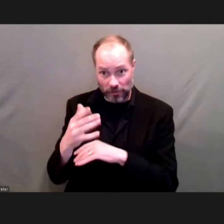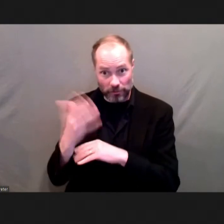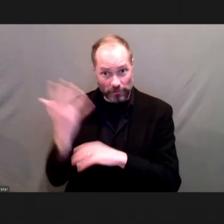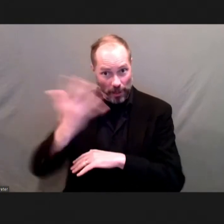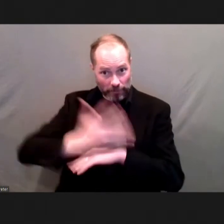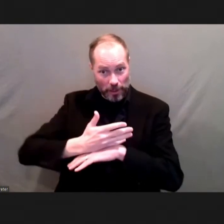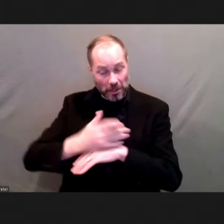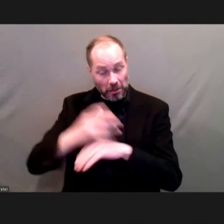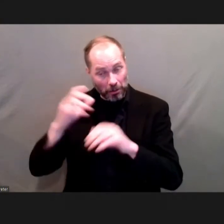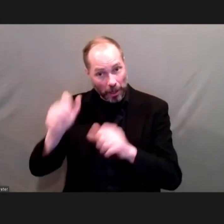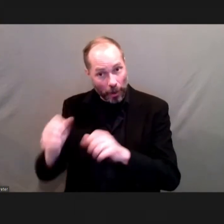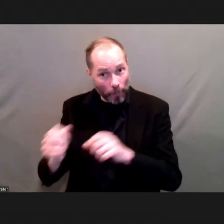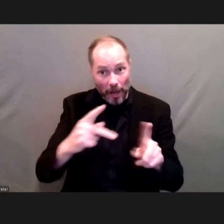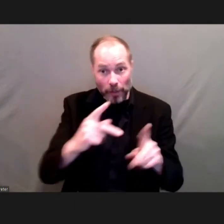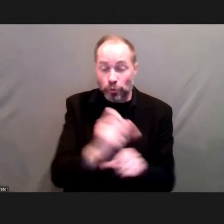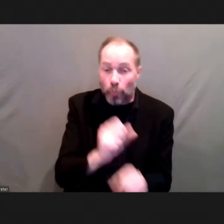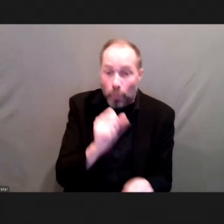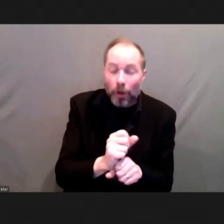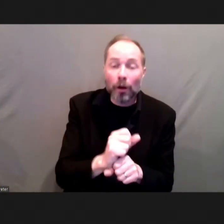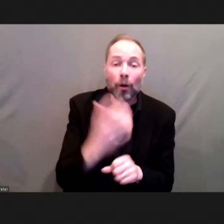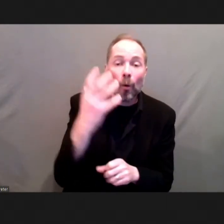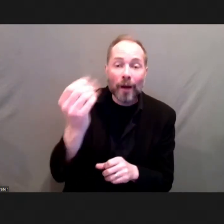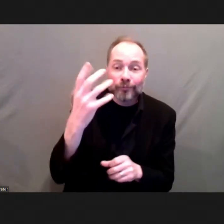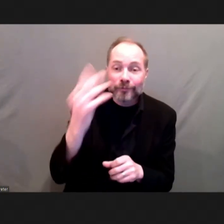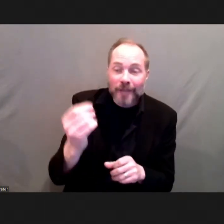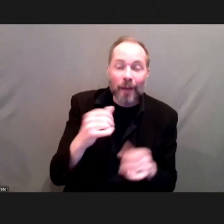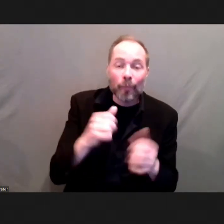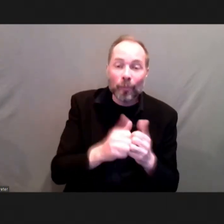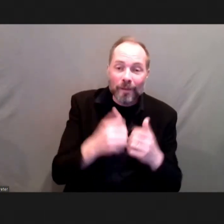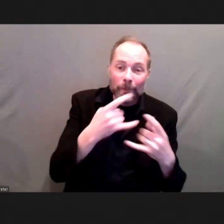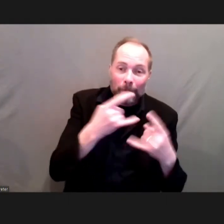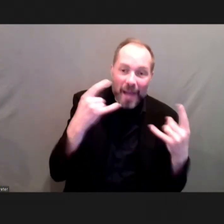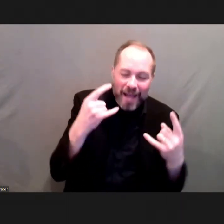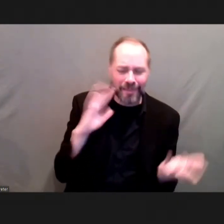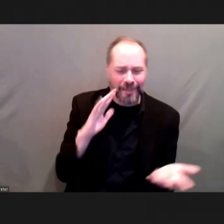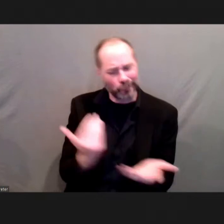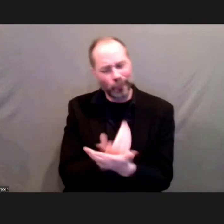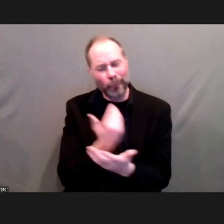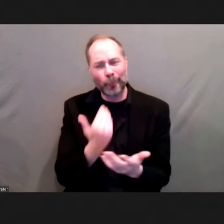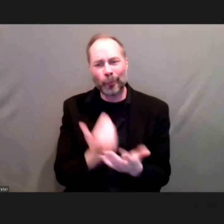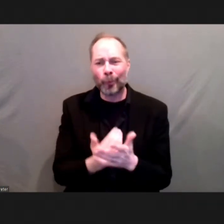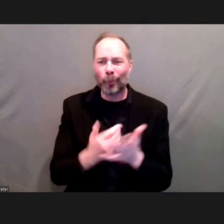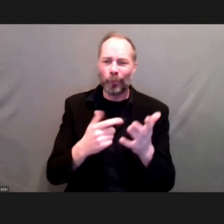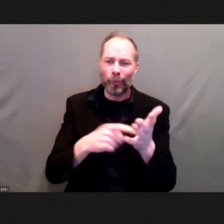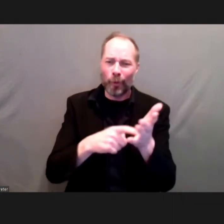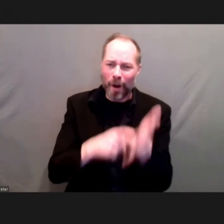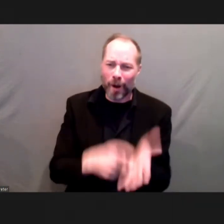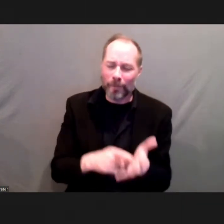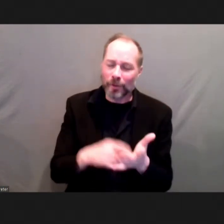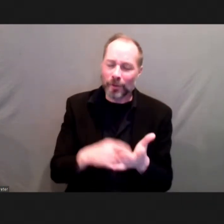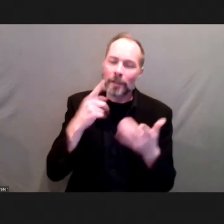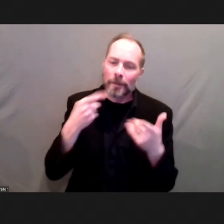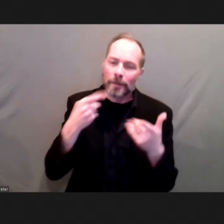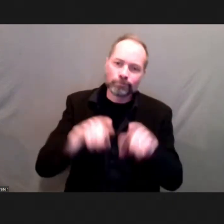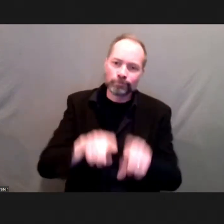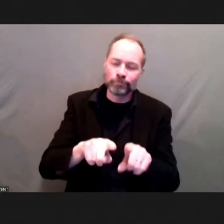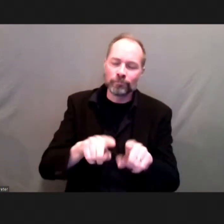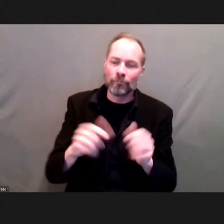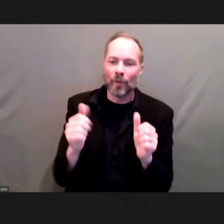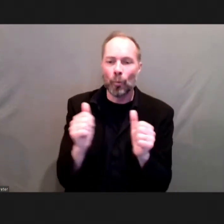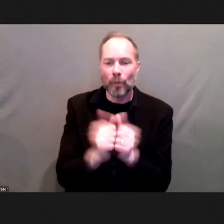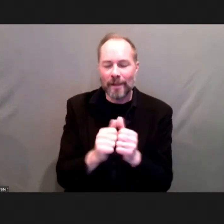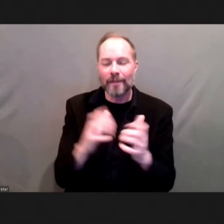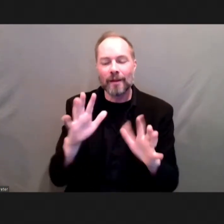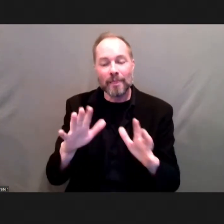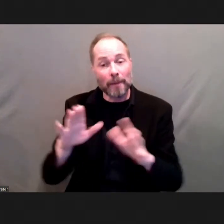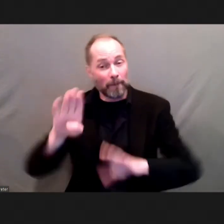may return and go out wearing a mask. So these new recommendations align nicely with the changing biology,